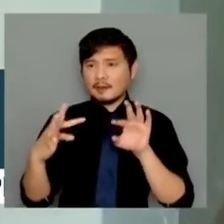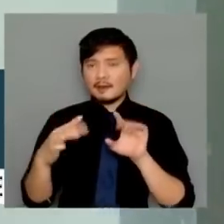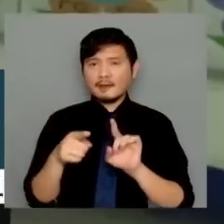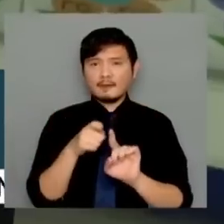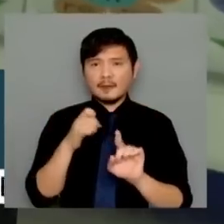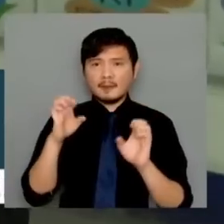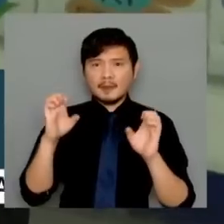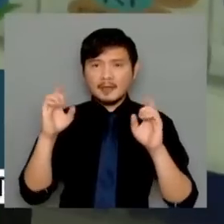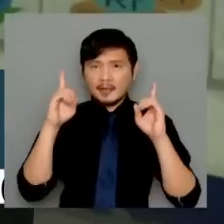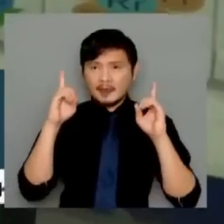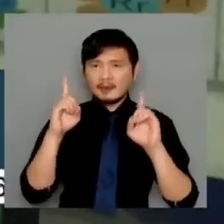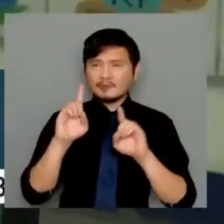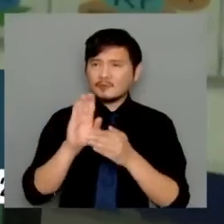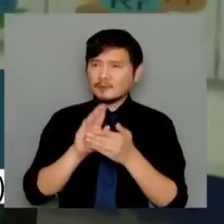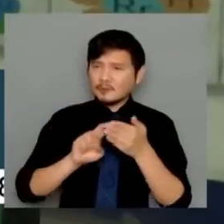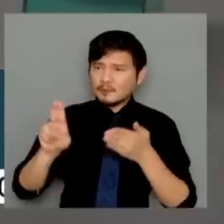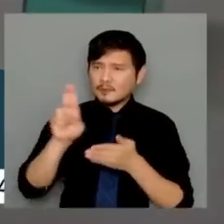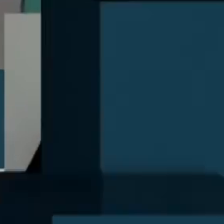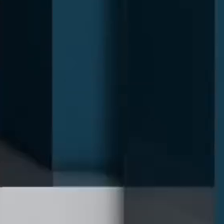education institutions in Davao.